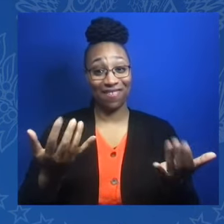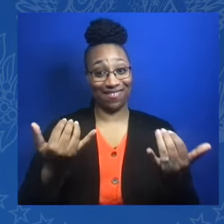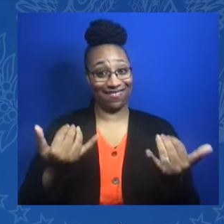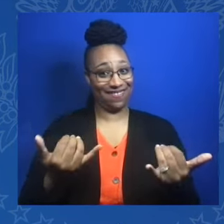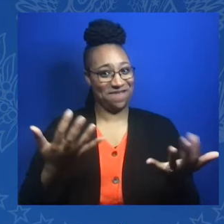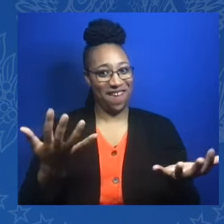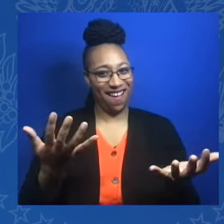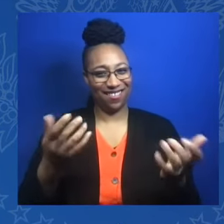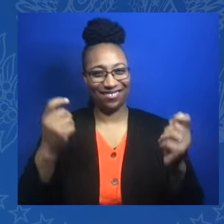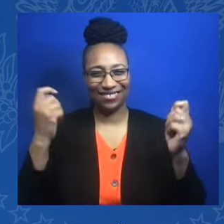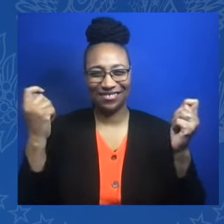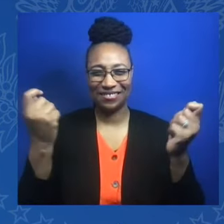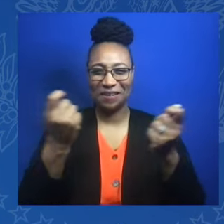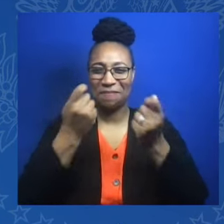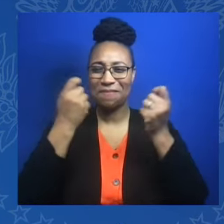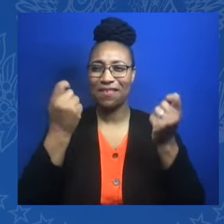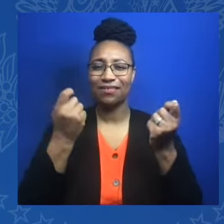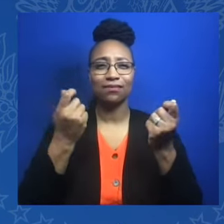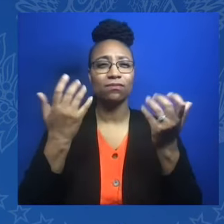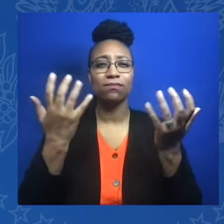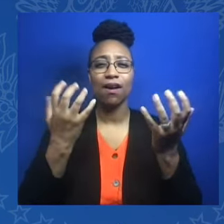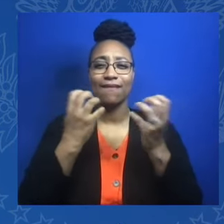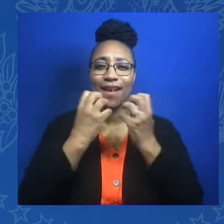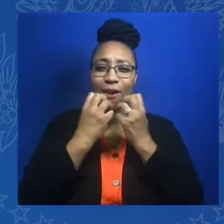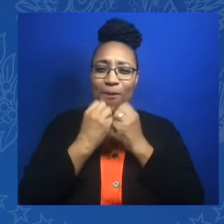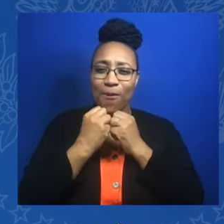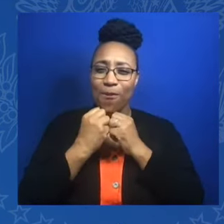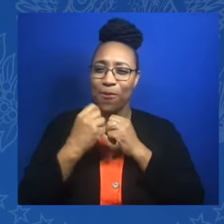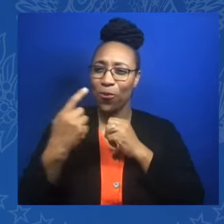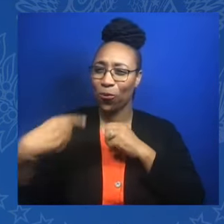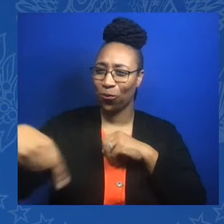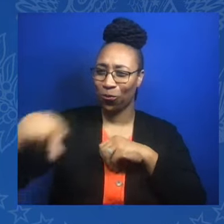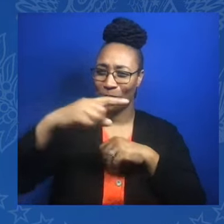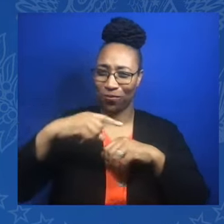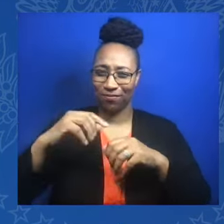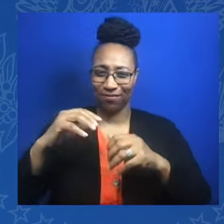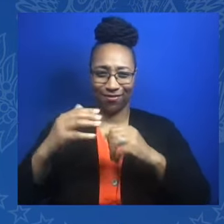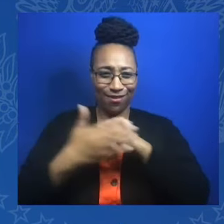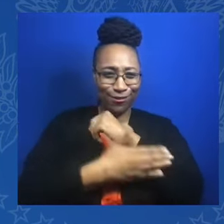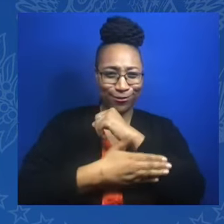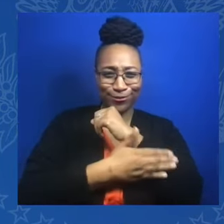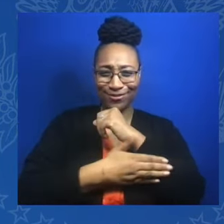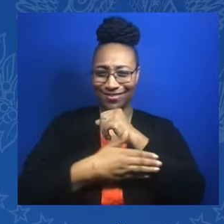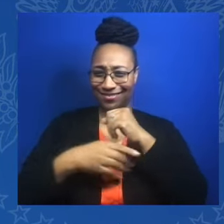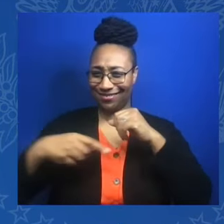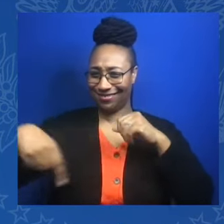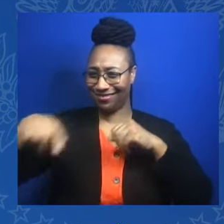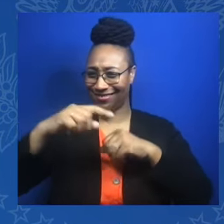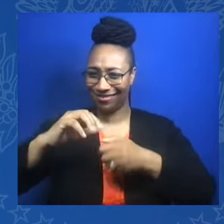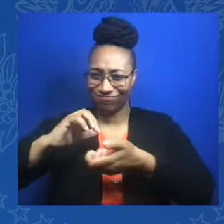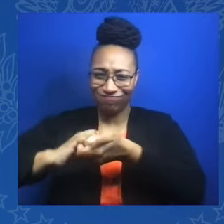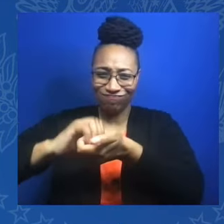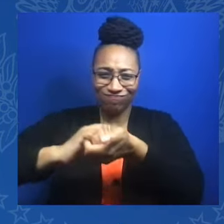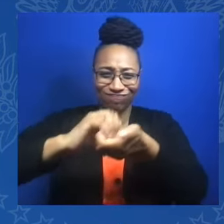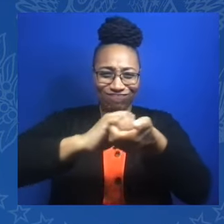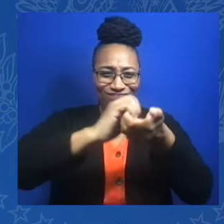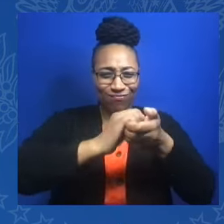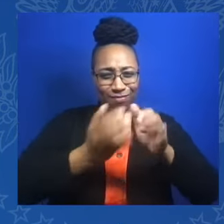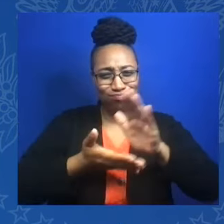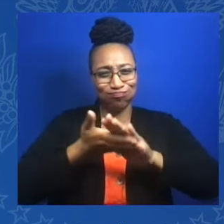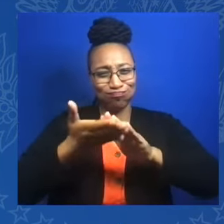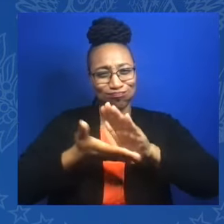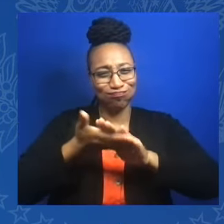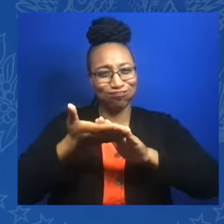the history of cooperation between Canada and the United States. A prime example of this cooperation can be seen in my